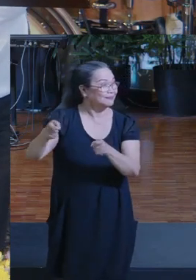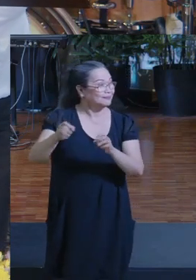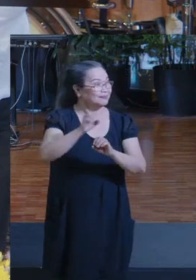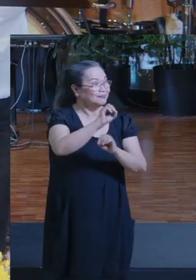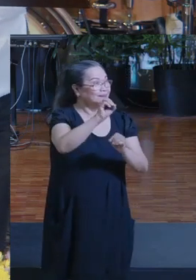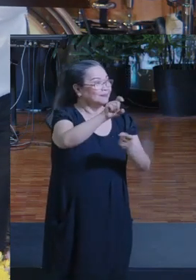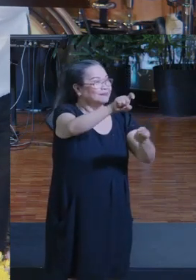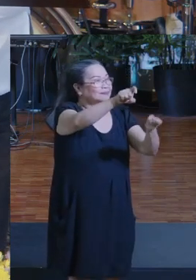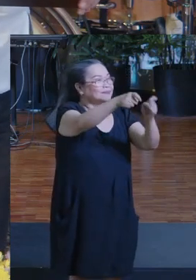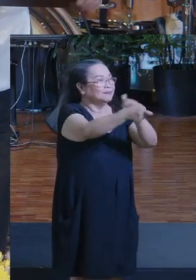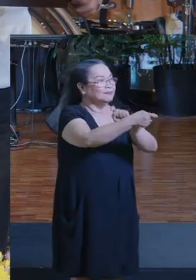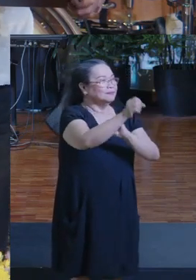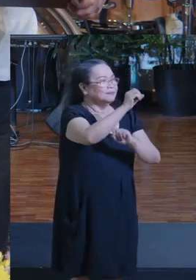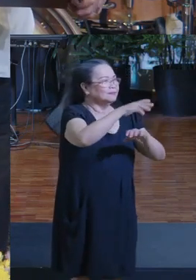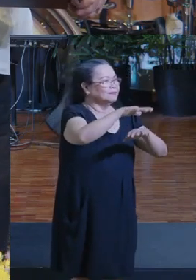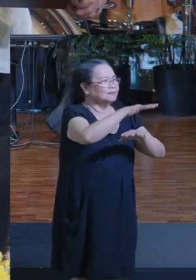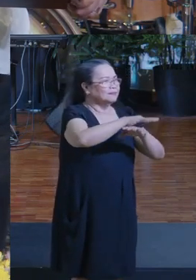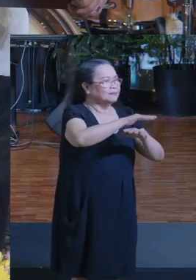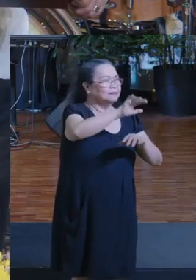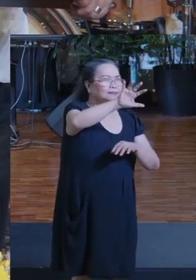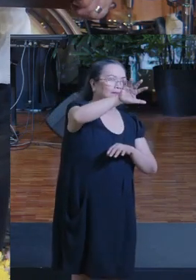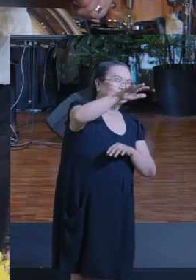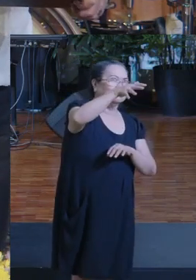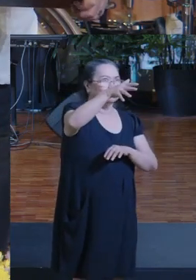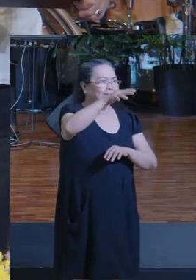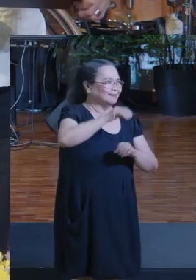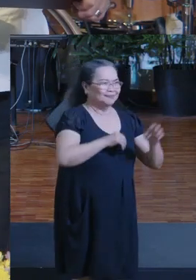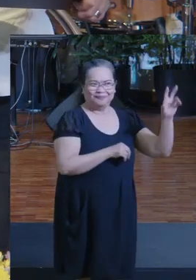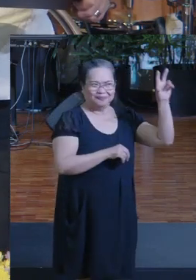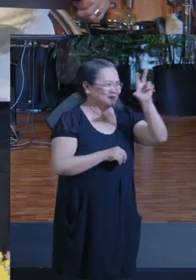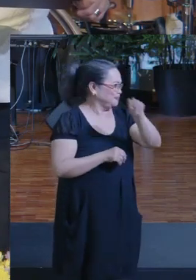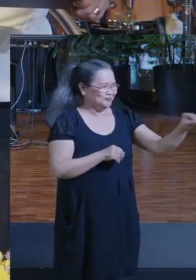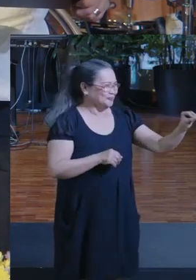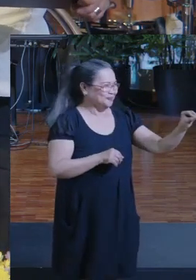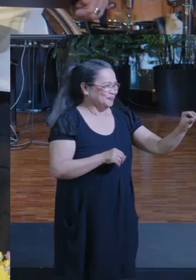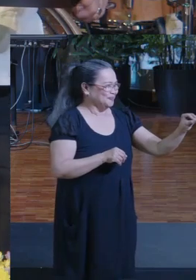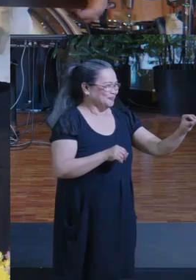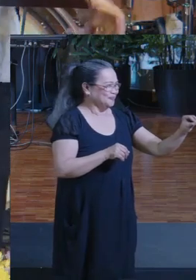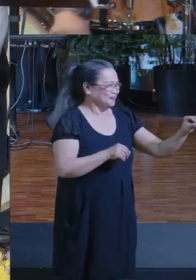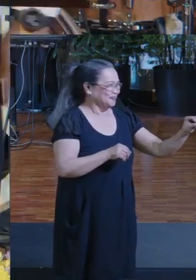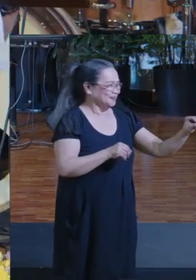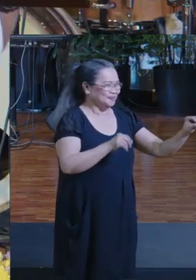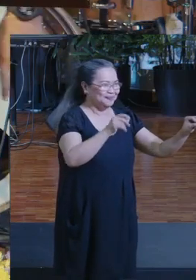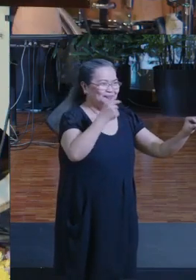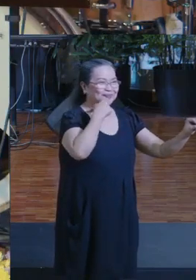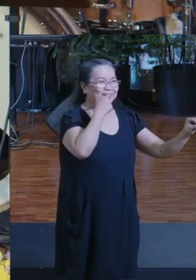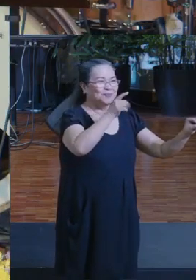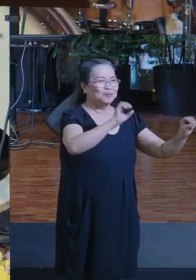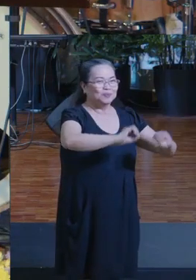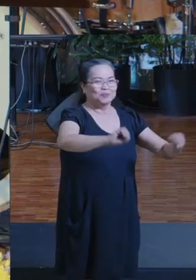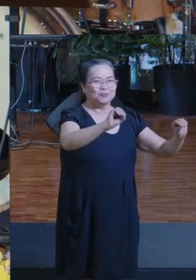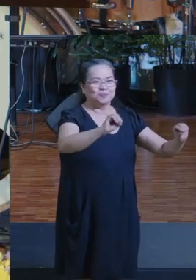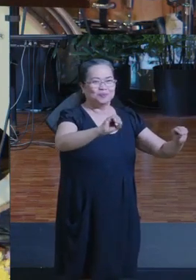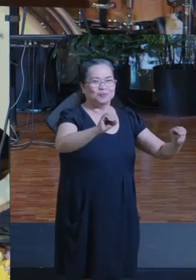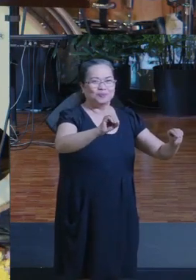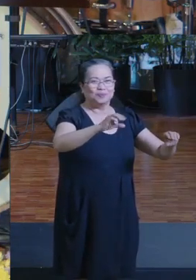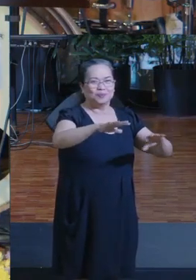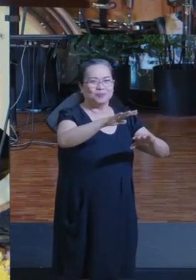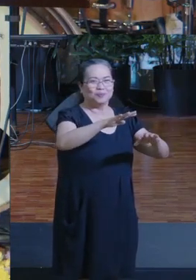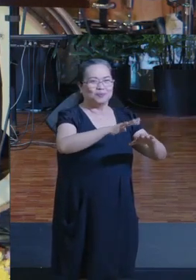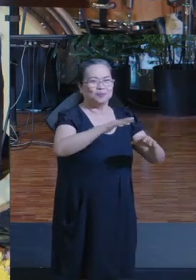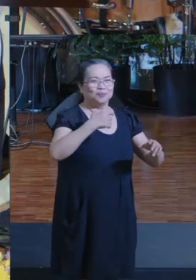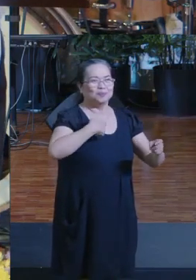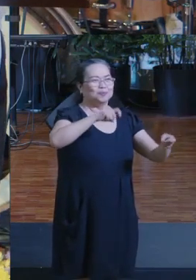no variation or shadow due to change. Sa King James po maganda, with whom there is no shadow